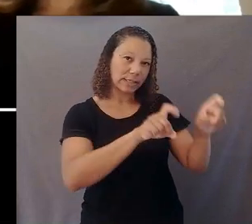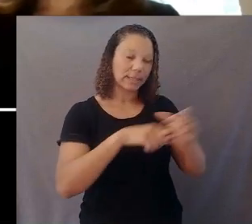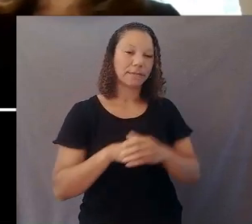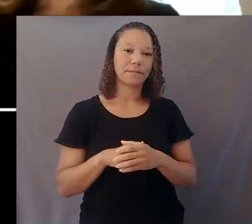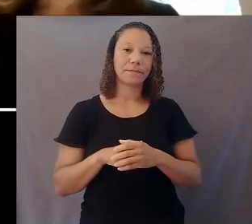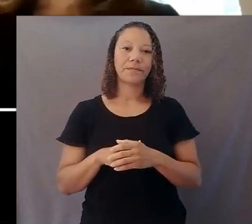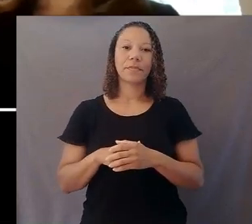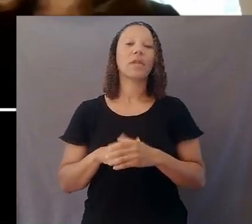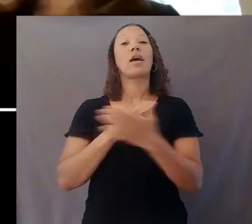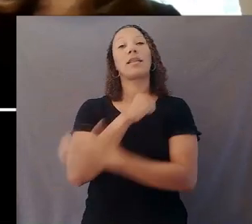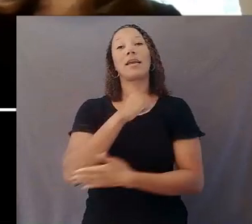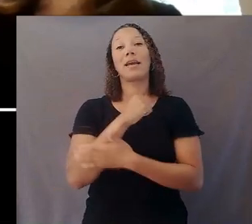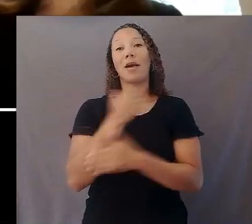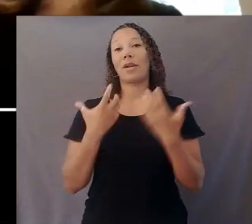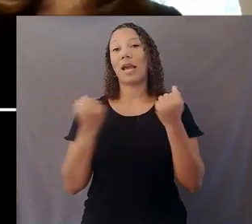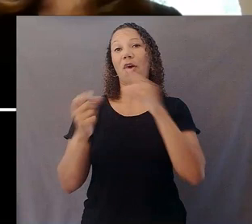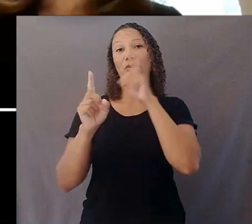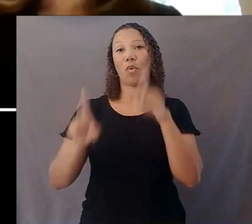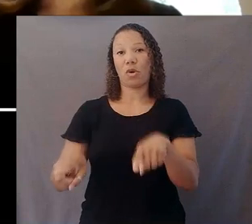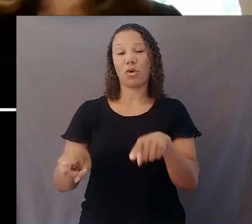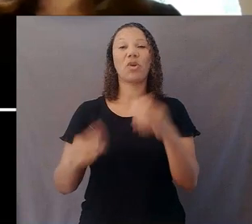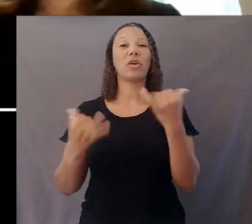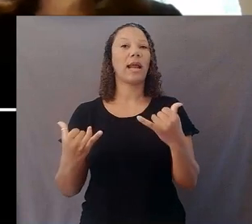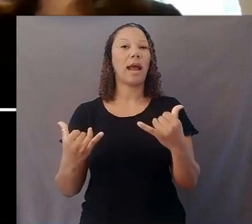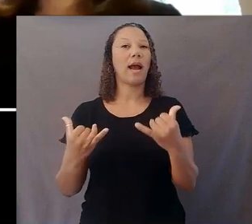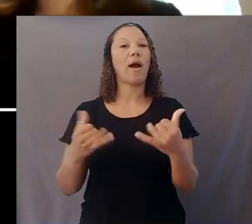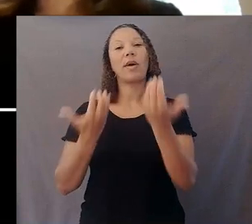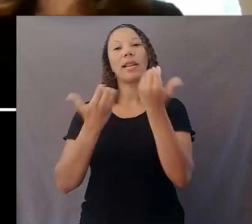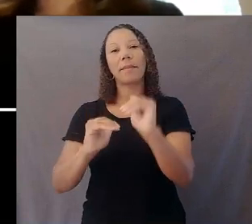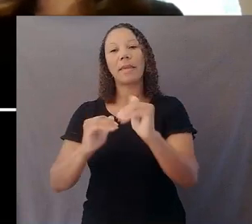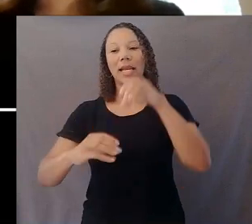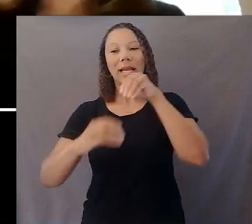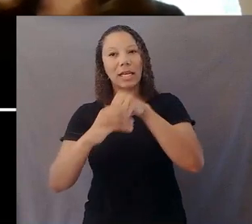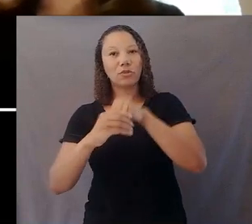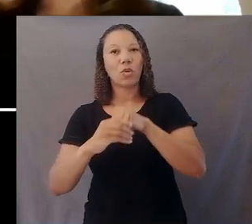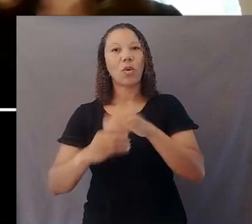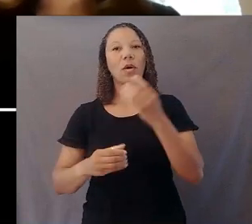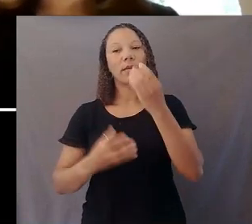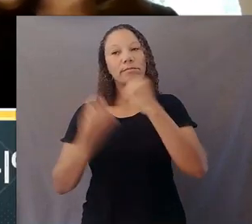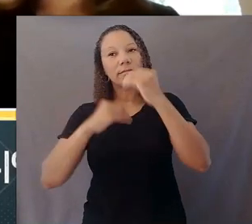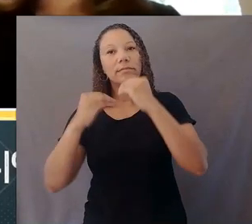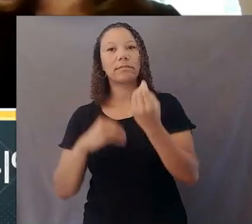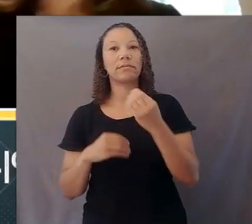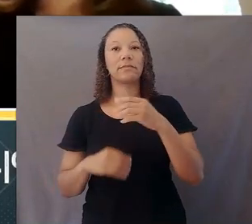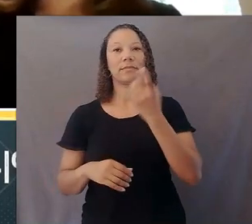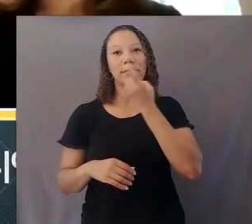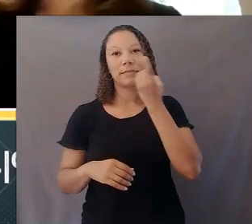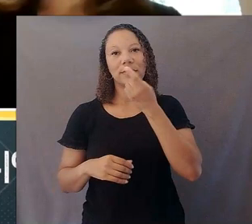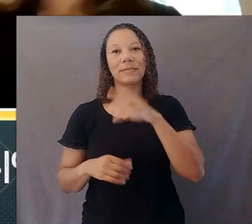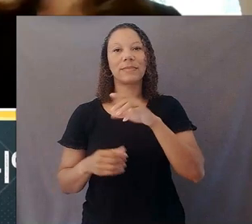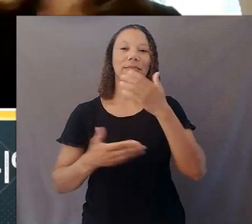health order that includes limiting indoor dining. For more information, please visit